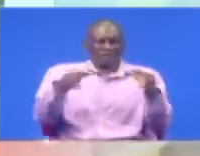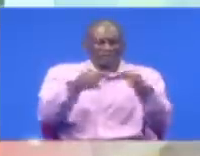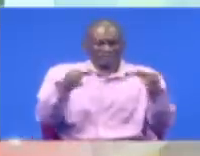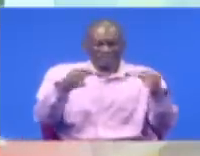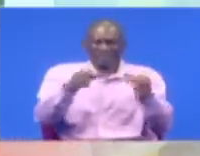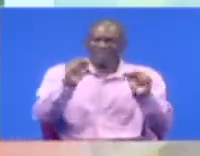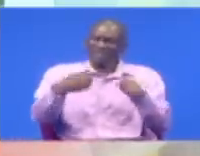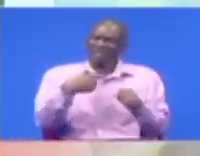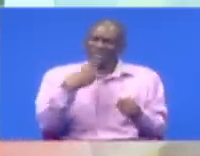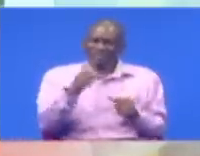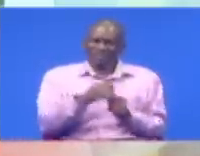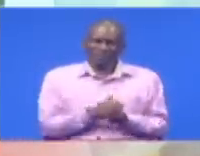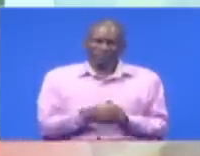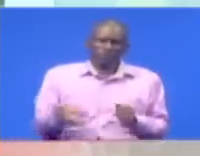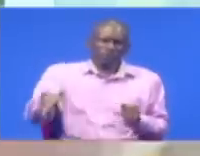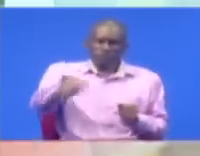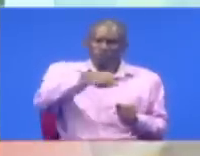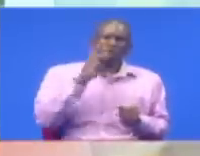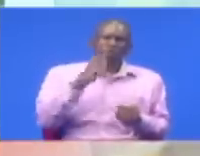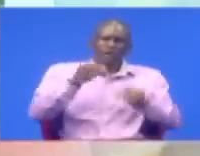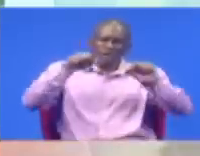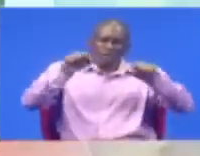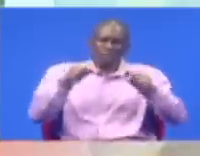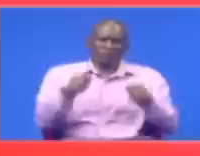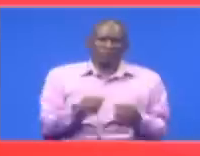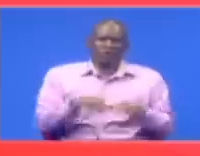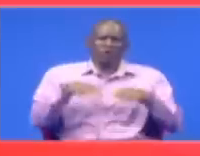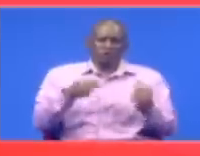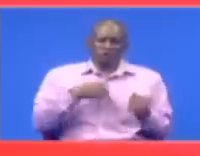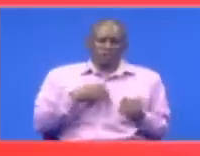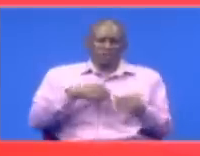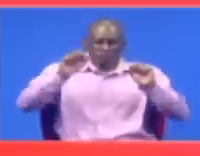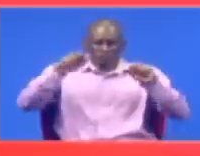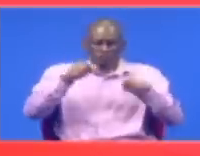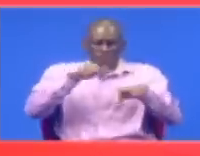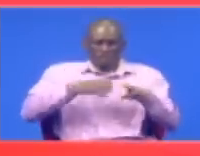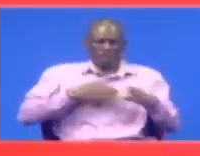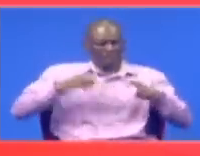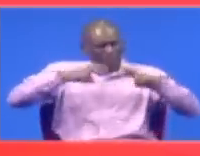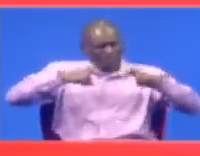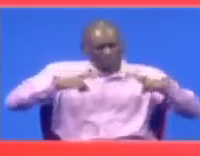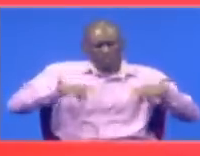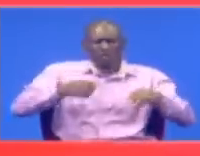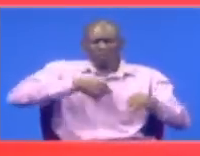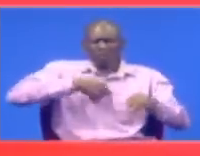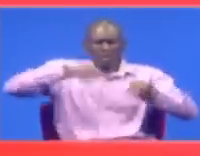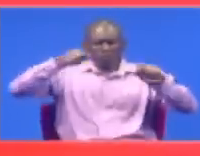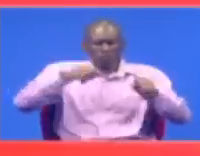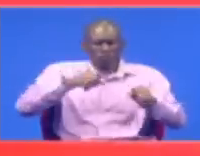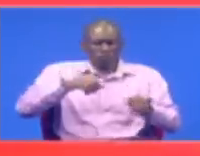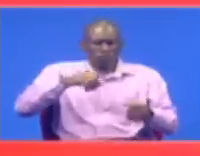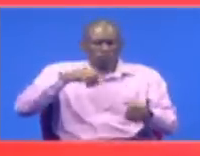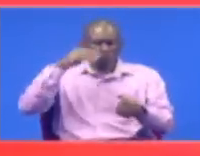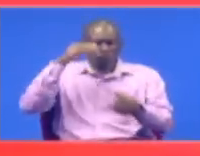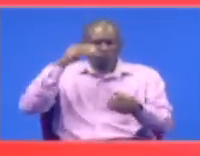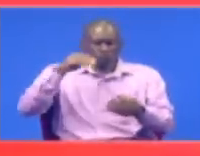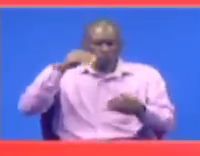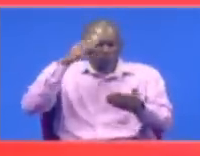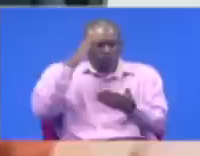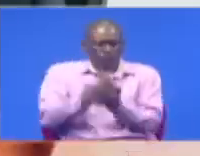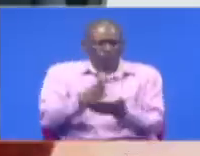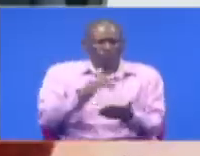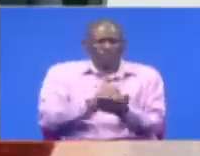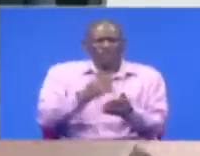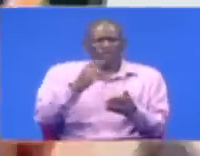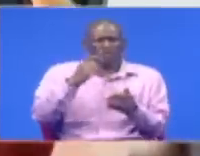sentence, we were able, or I was able in my research, to establish that the Sudanese